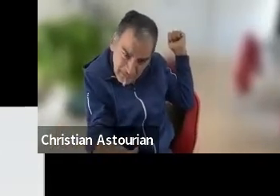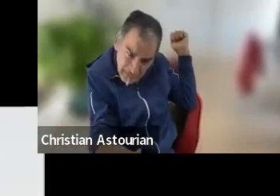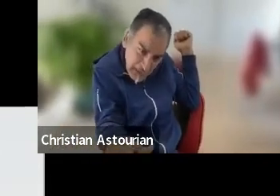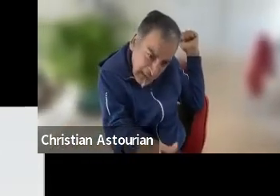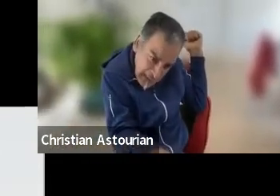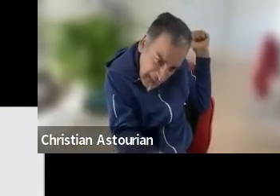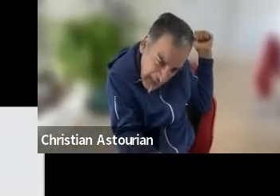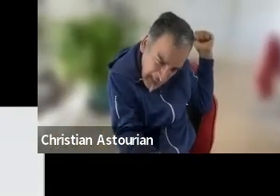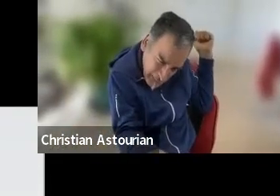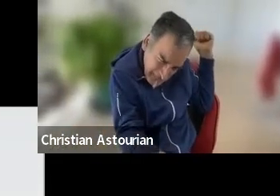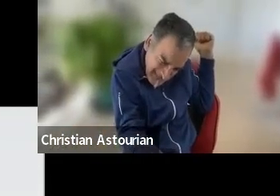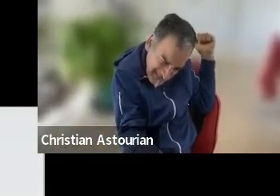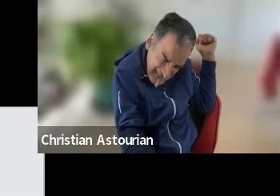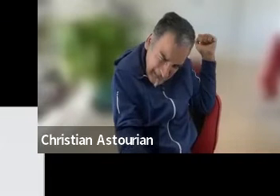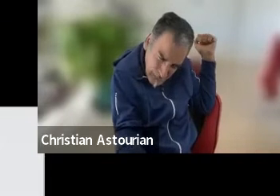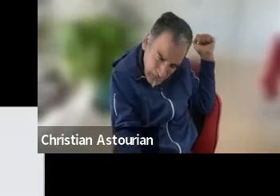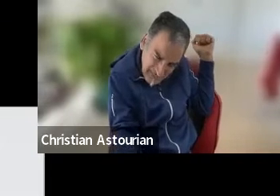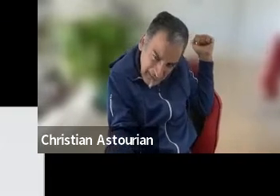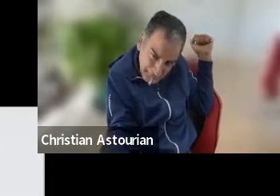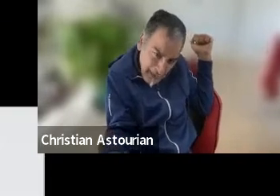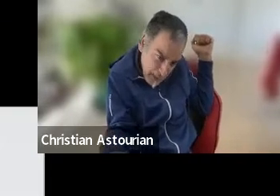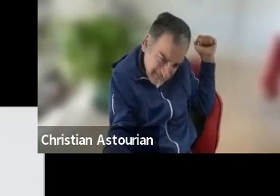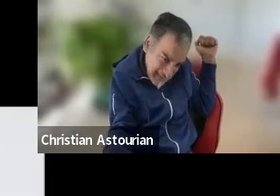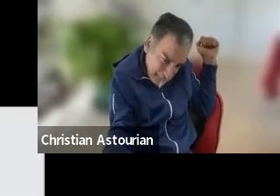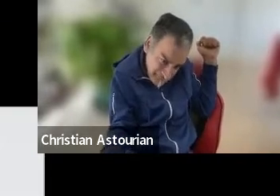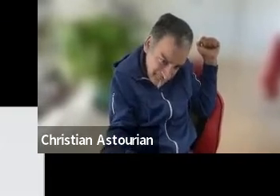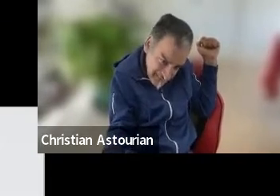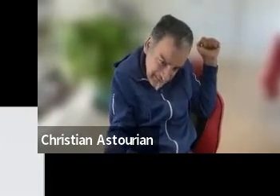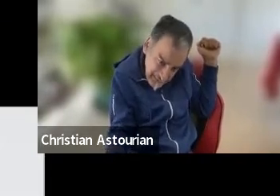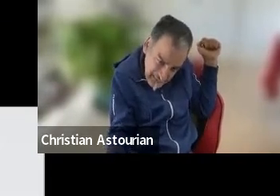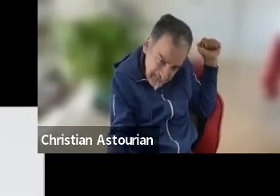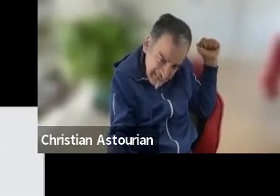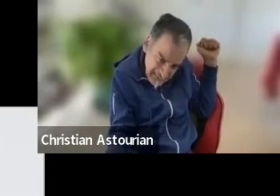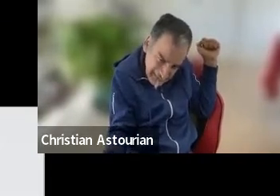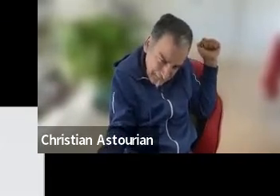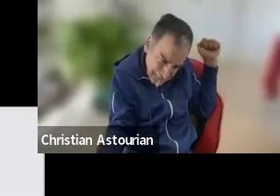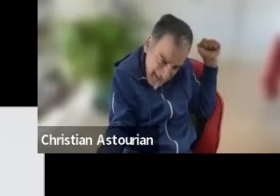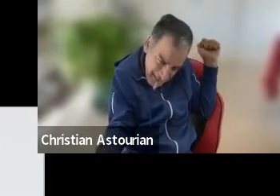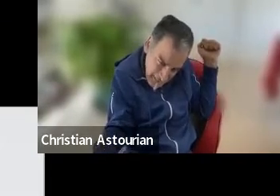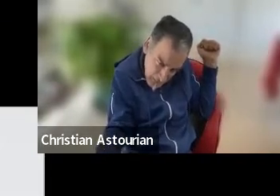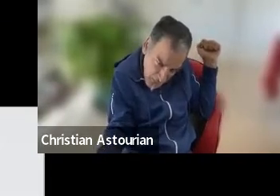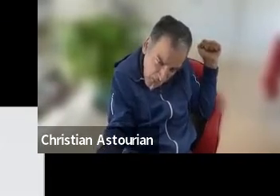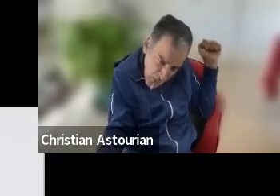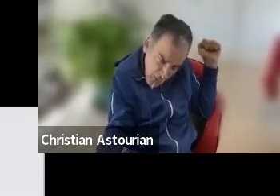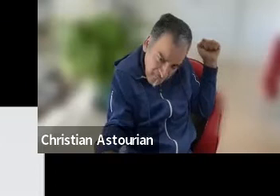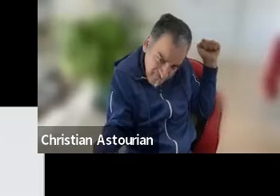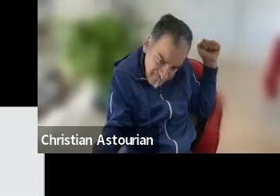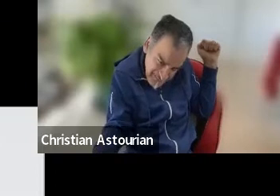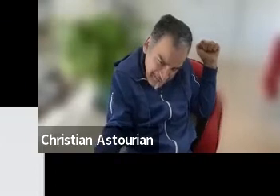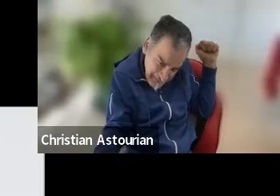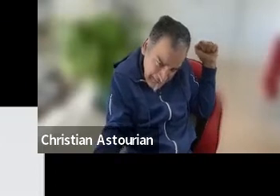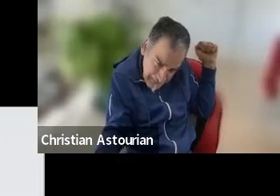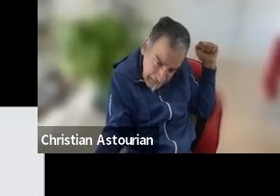presentation, I will be talking about some of the impact